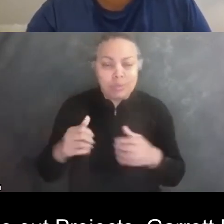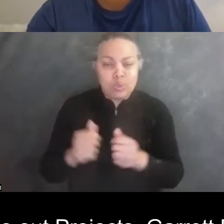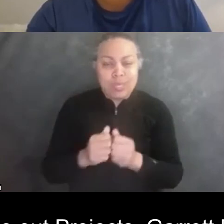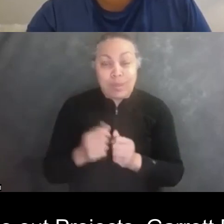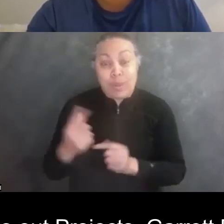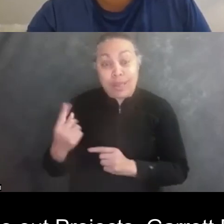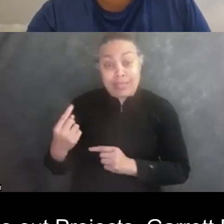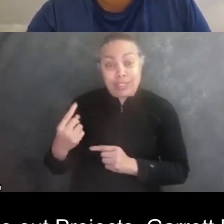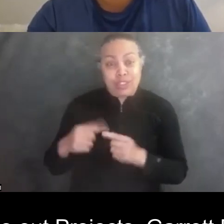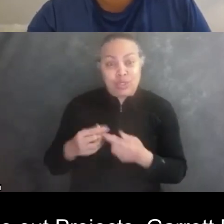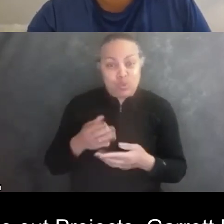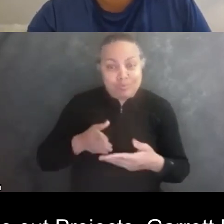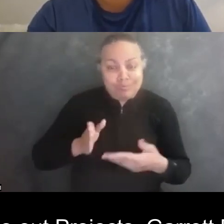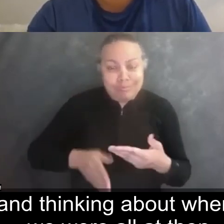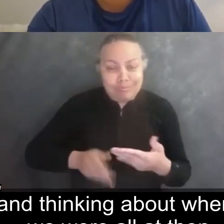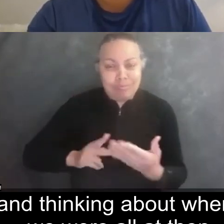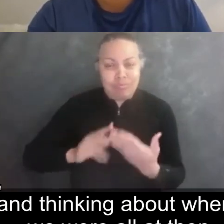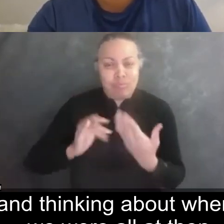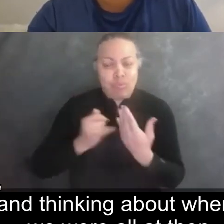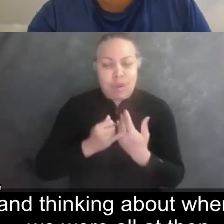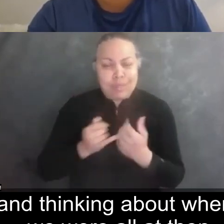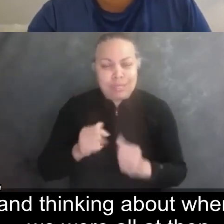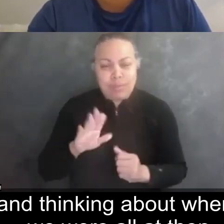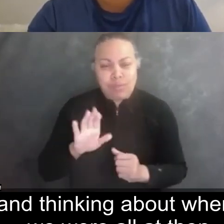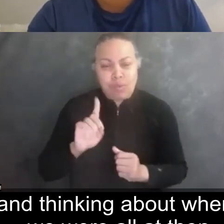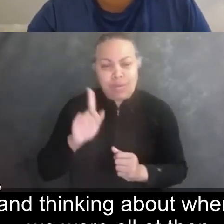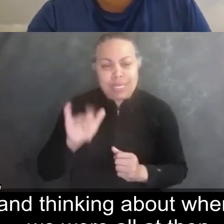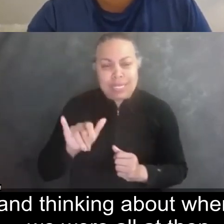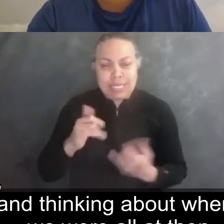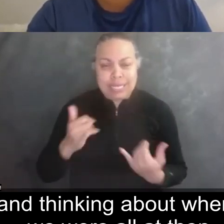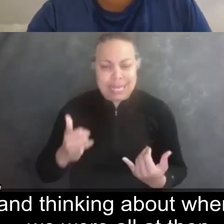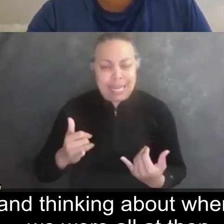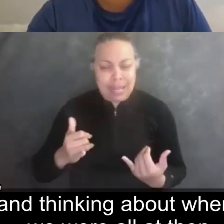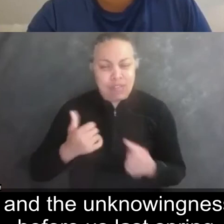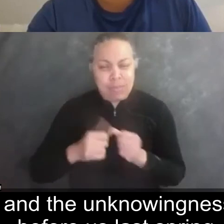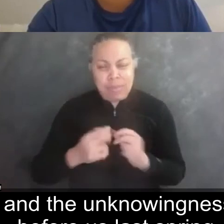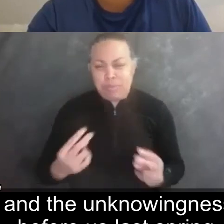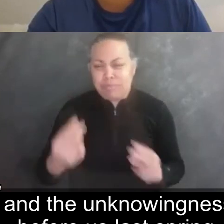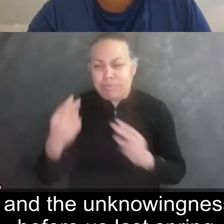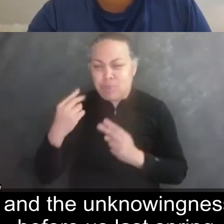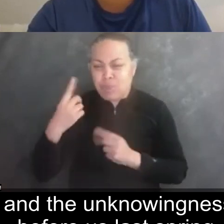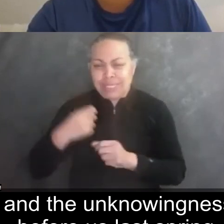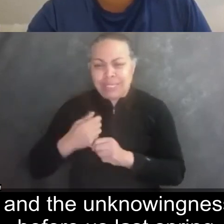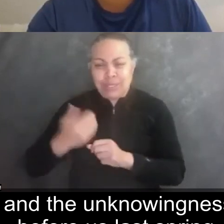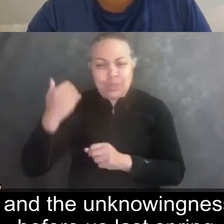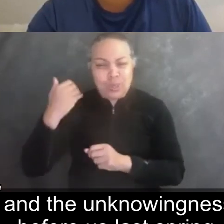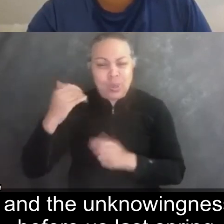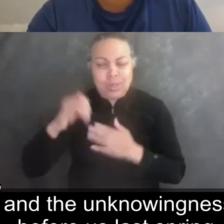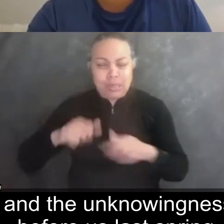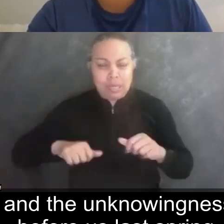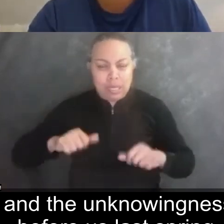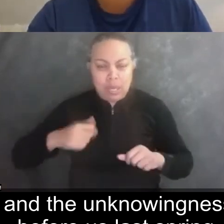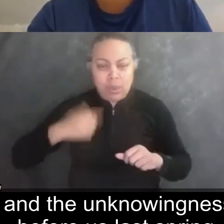year to close out Project Scared Bradley, and thinking about where we were all at then and the unknowingness before